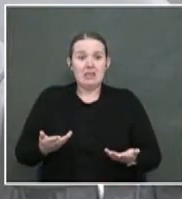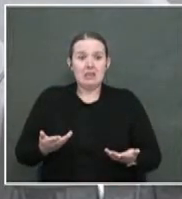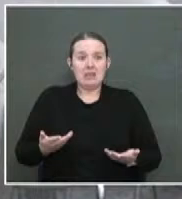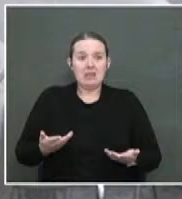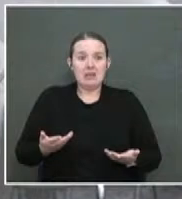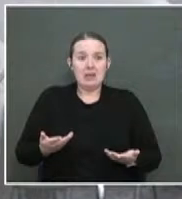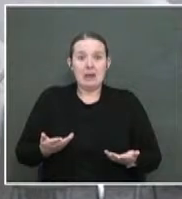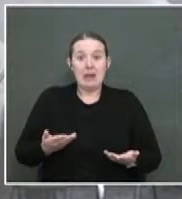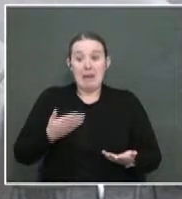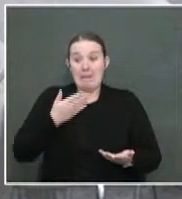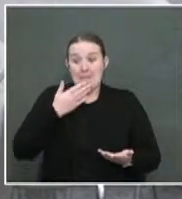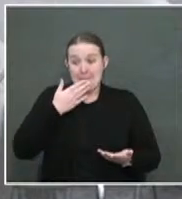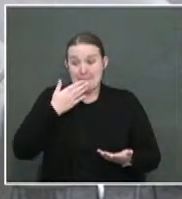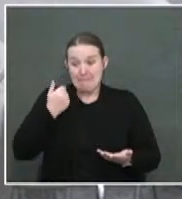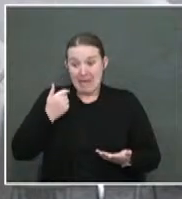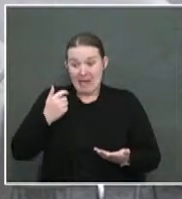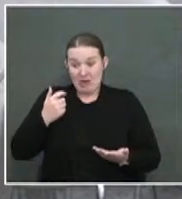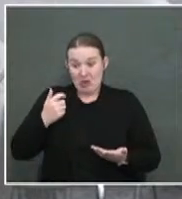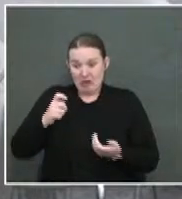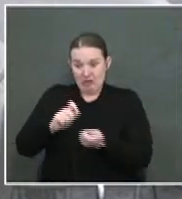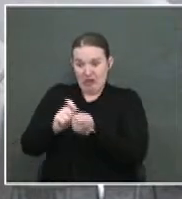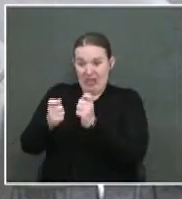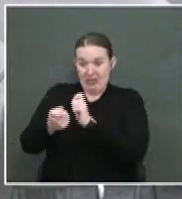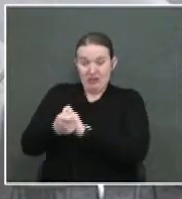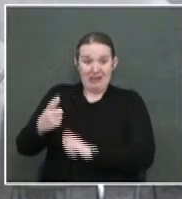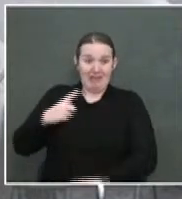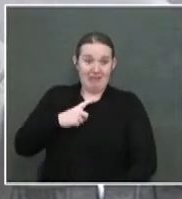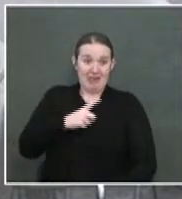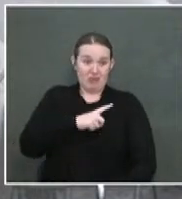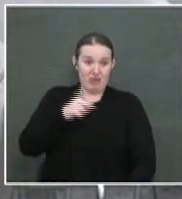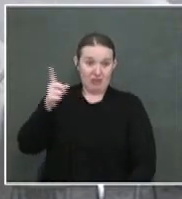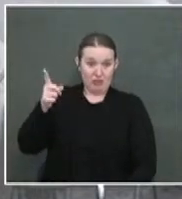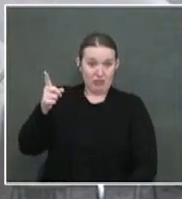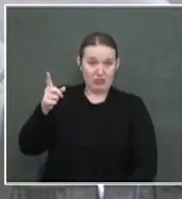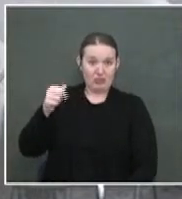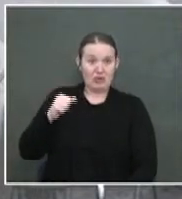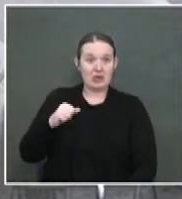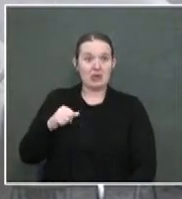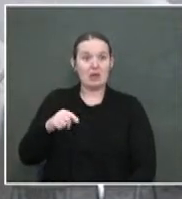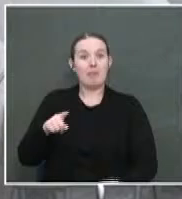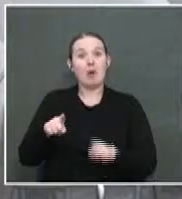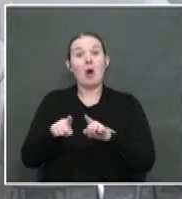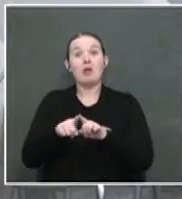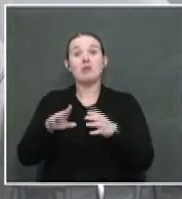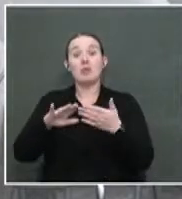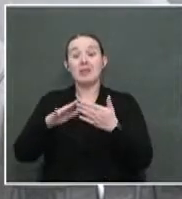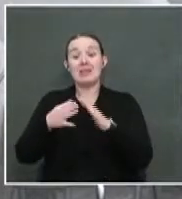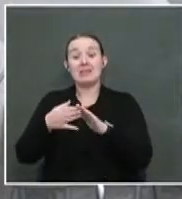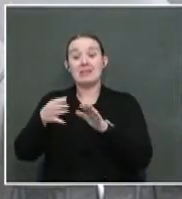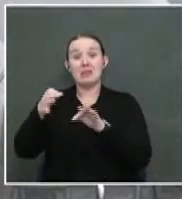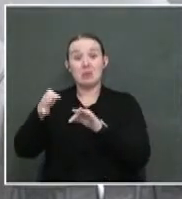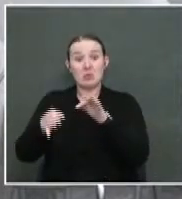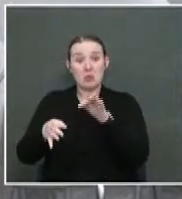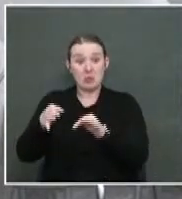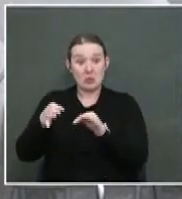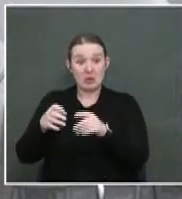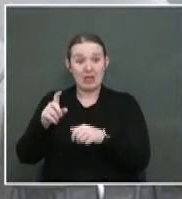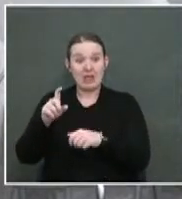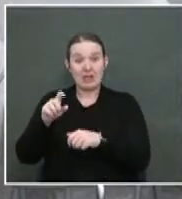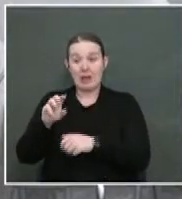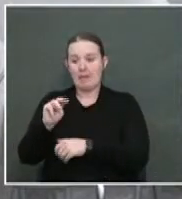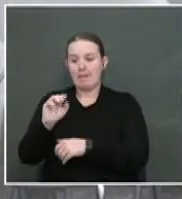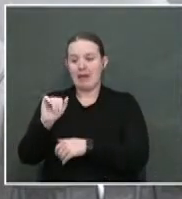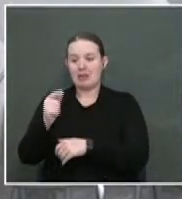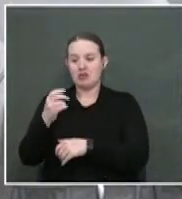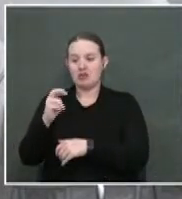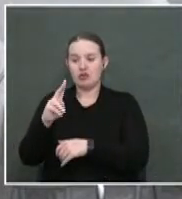bail reform looked at the legislature, but I also think that the magistrates need to take a look at what the Texas